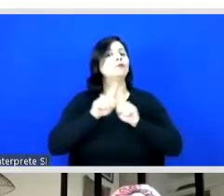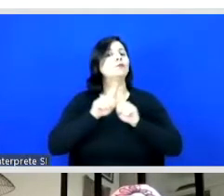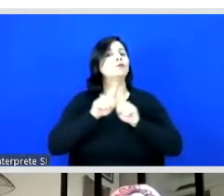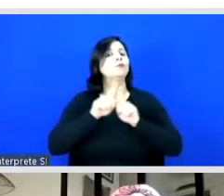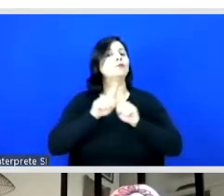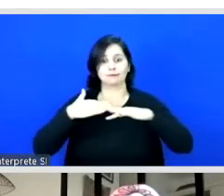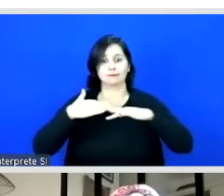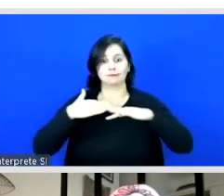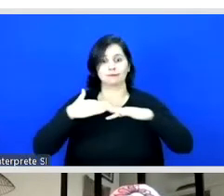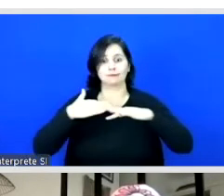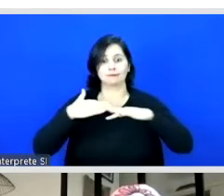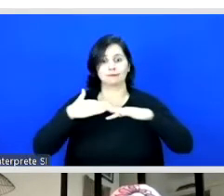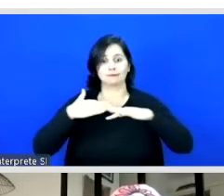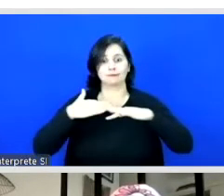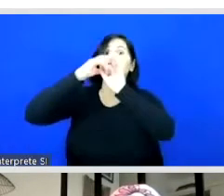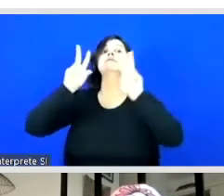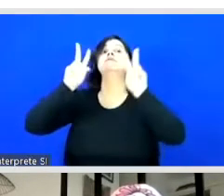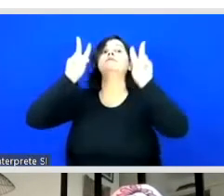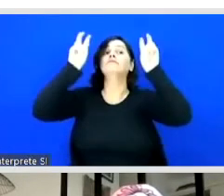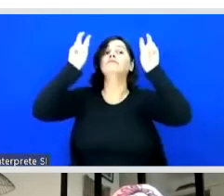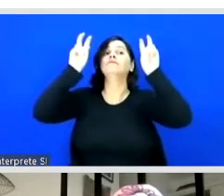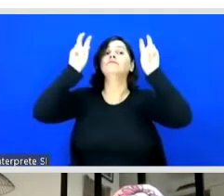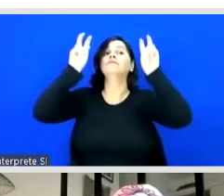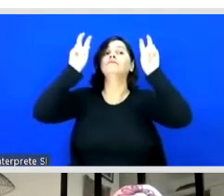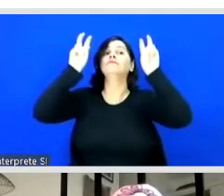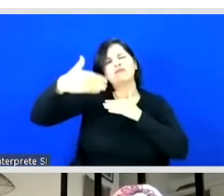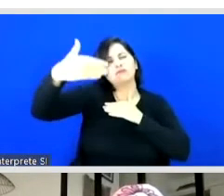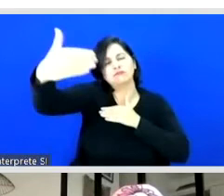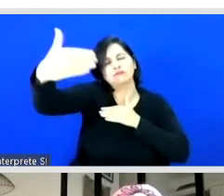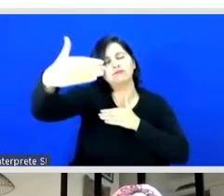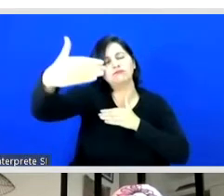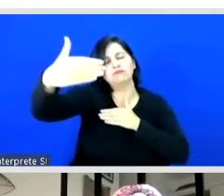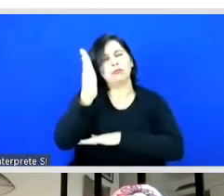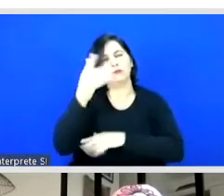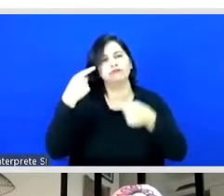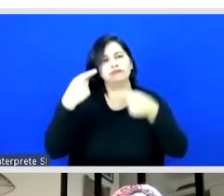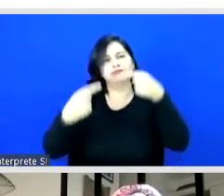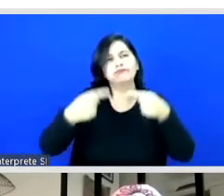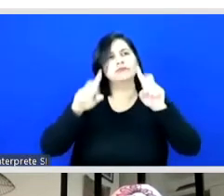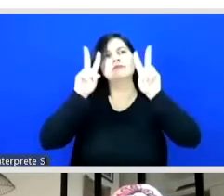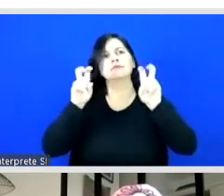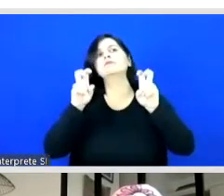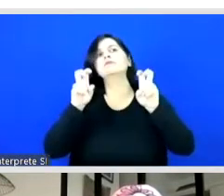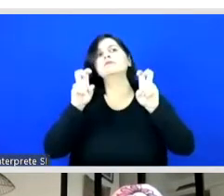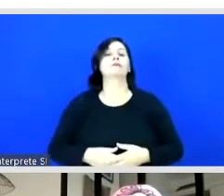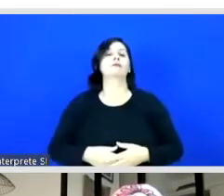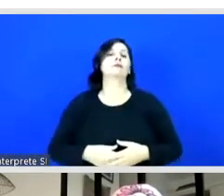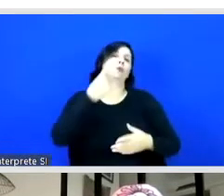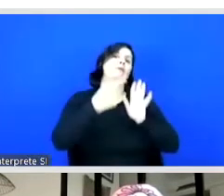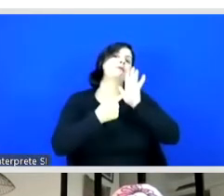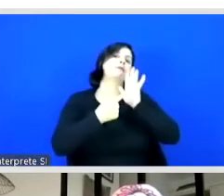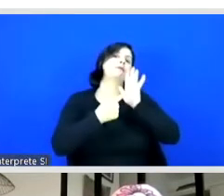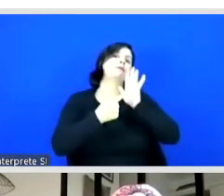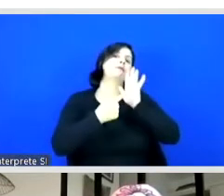and urban environment, and help cities to create gender-sensitive, climate-smart urban policies with full involvement of people